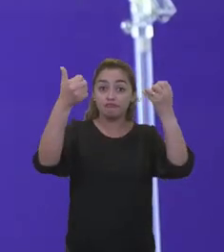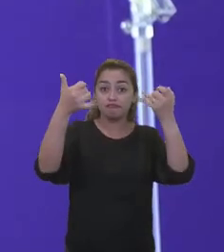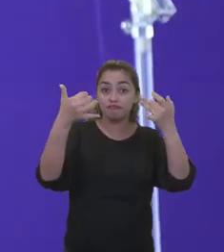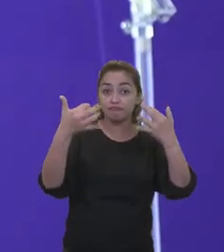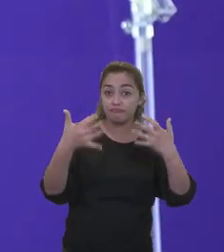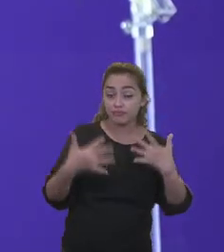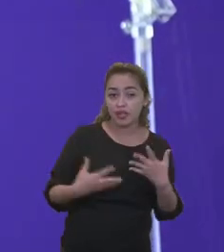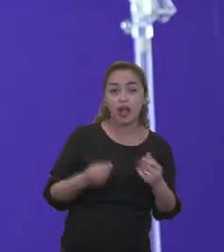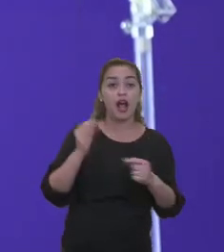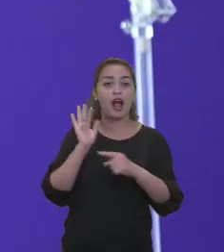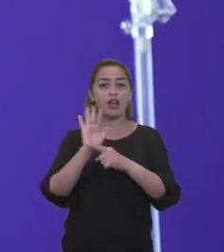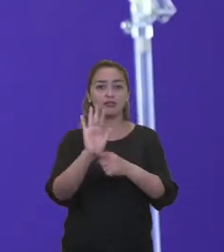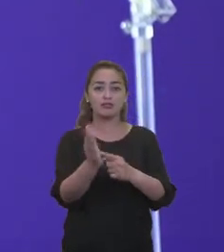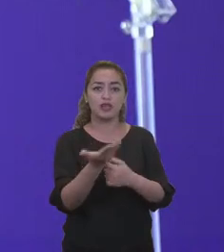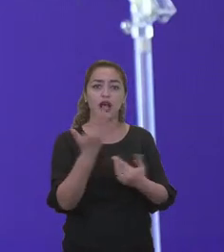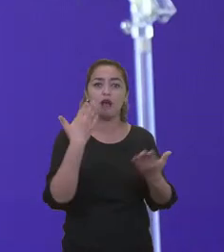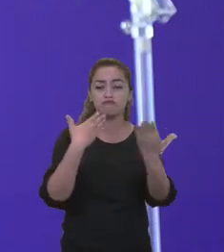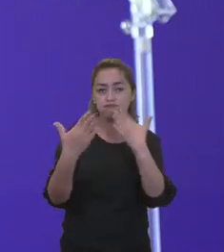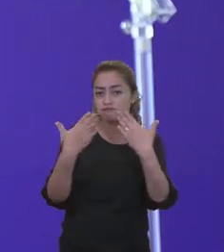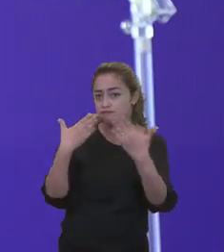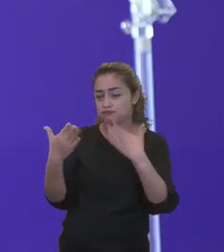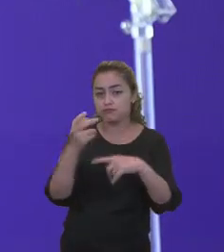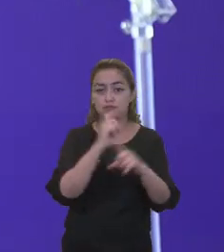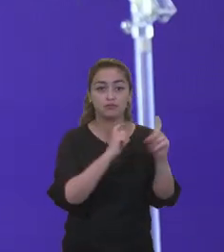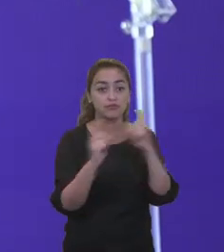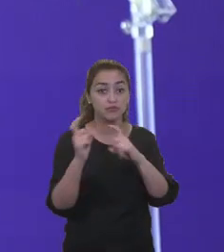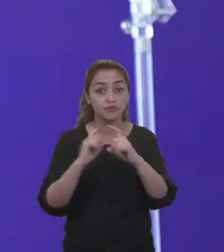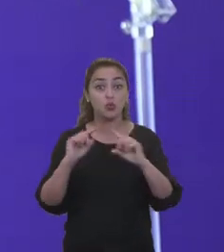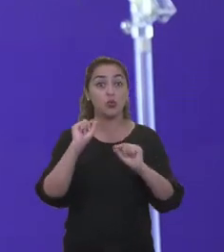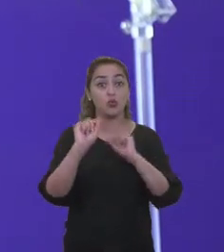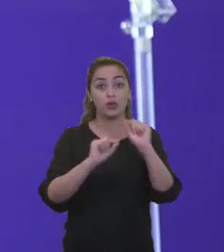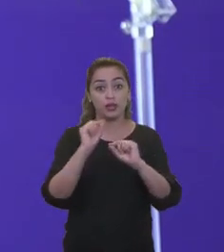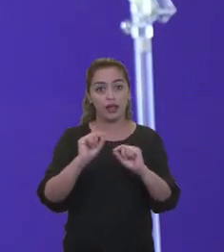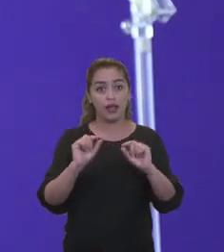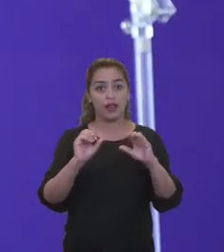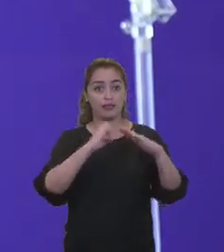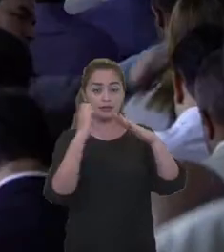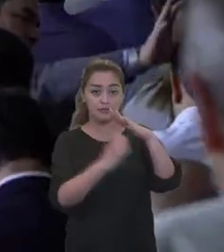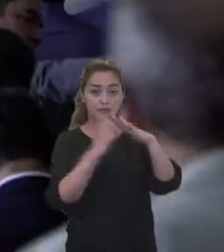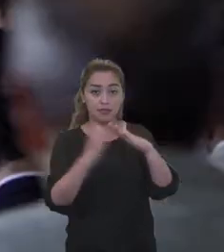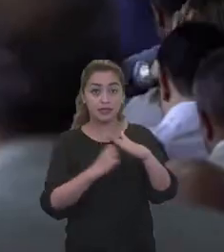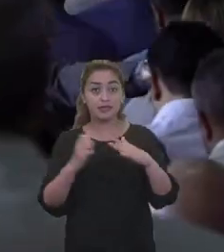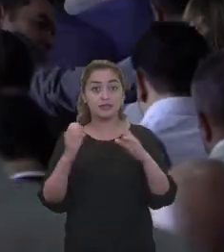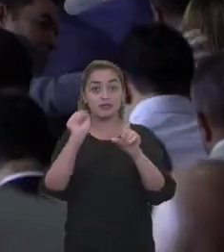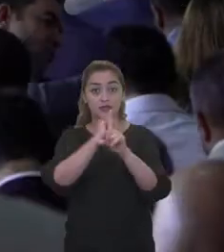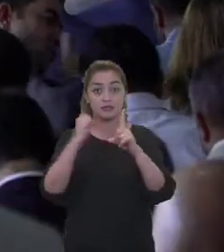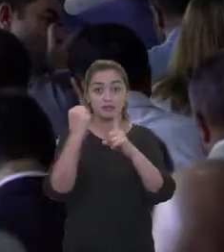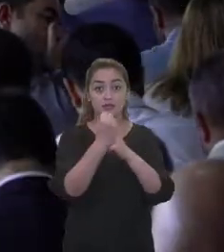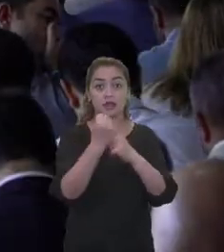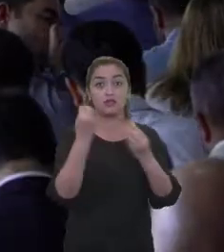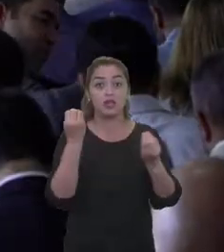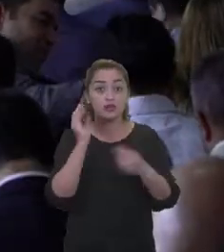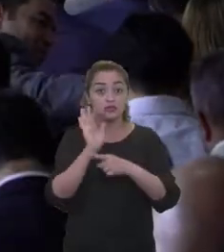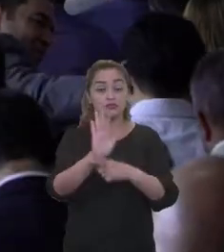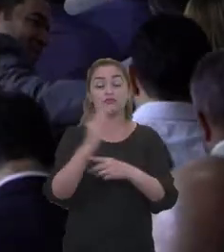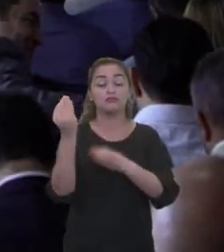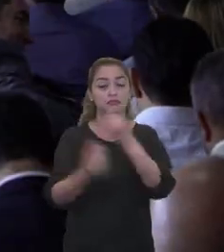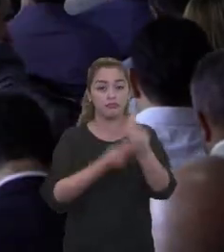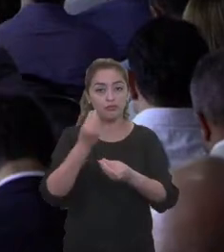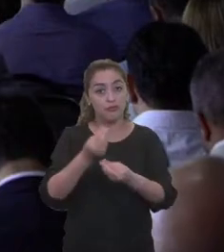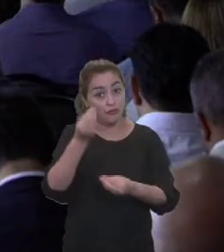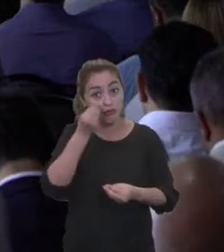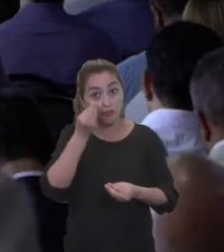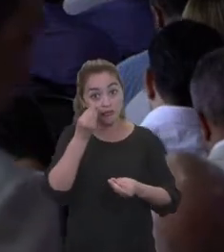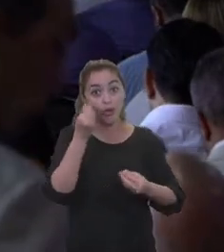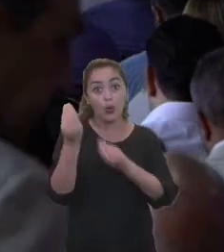their initiatives and making it happen for the role of companies in the generation of social impact. Let's